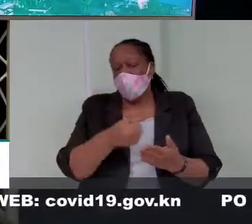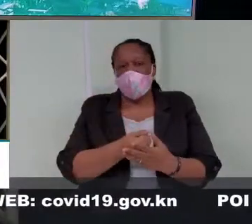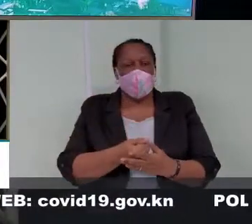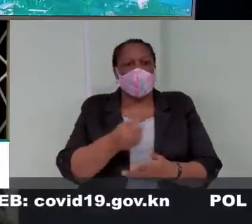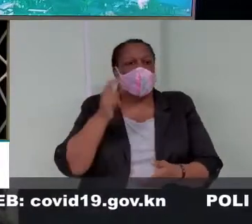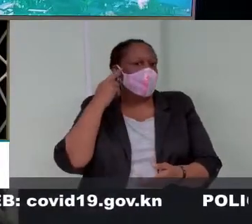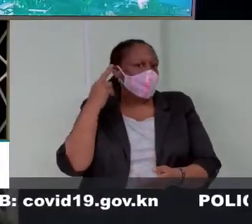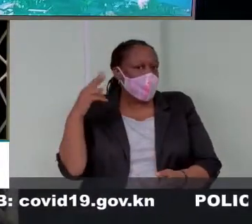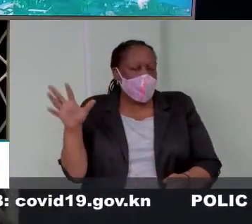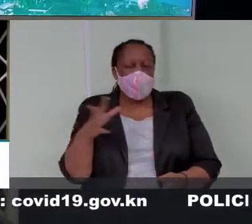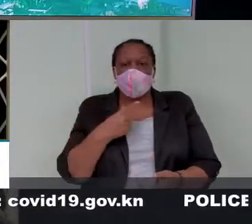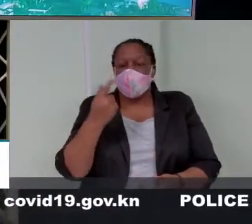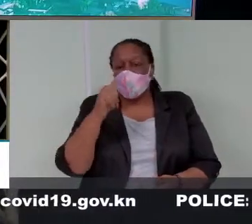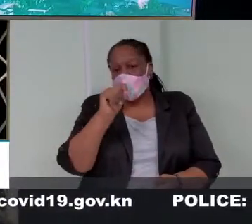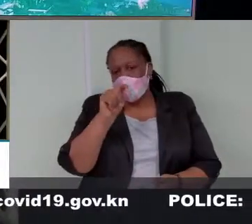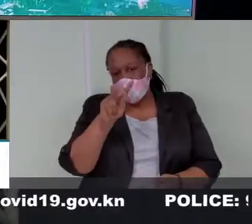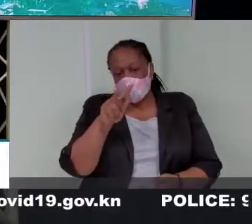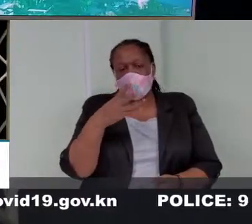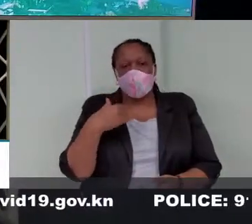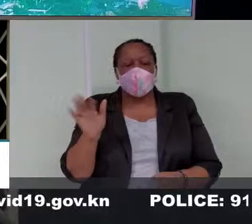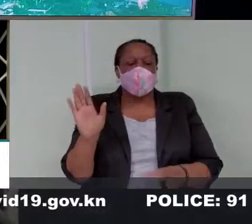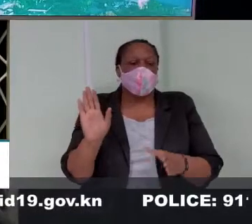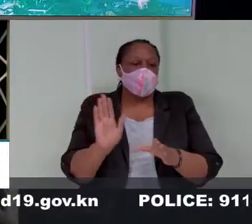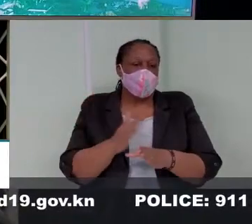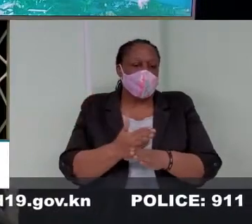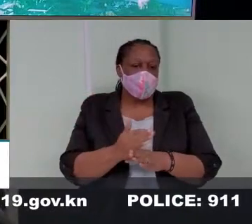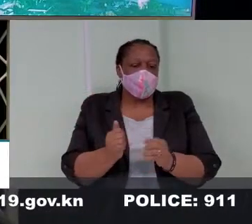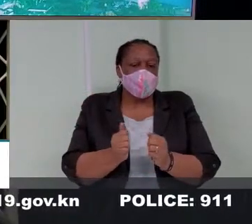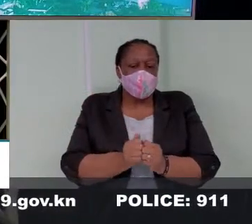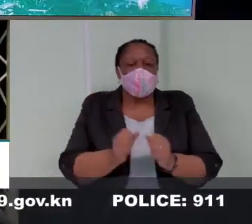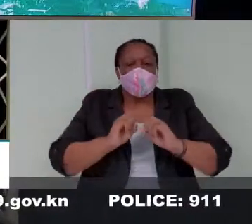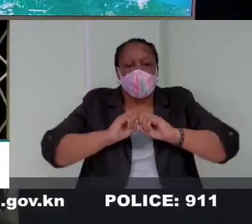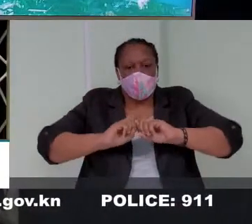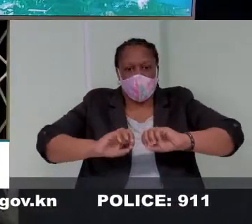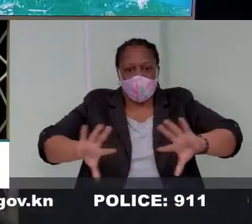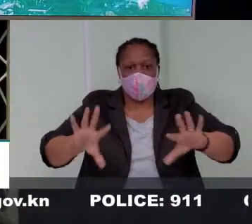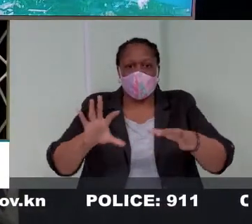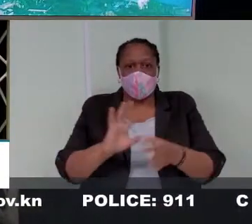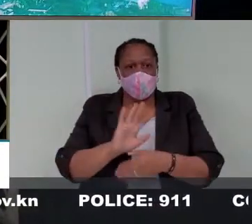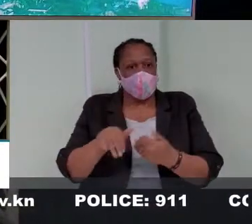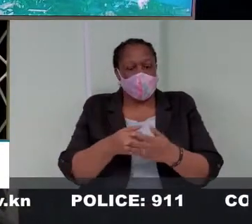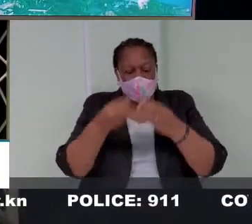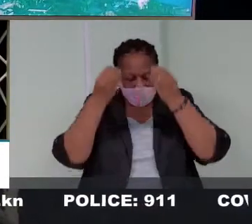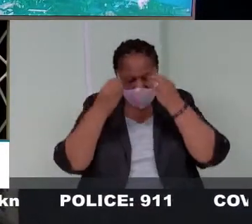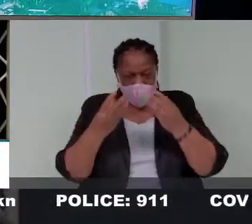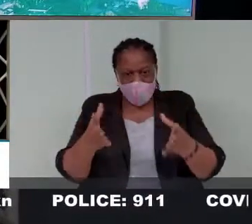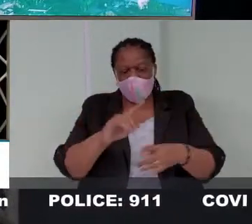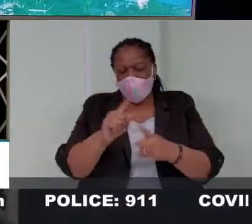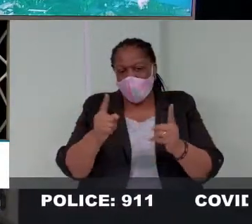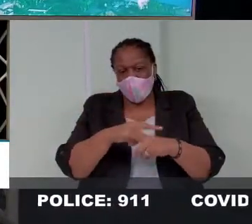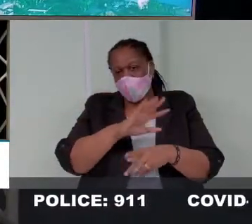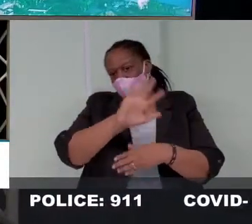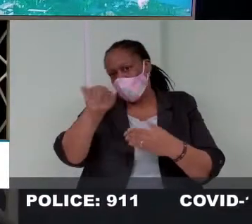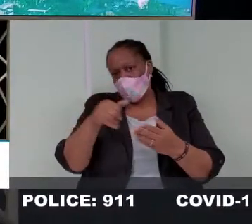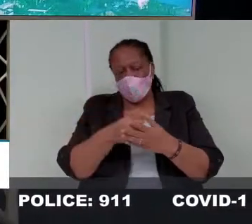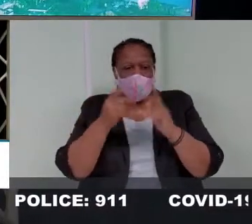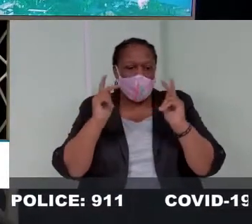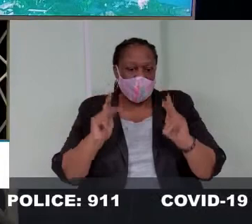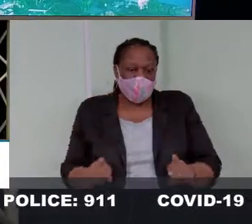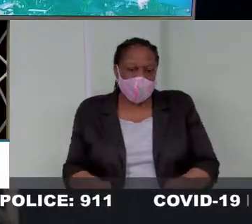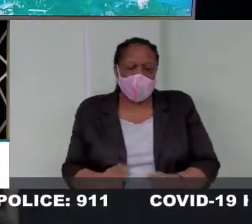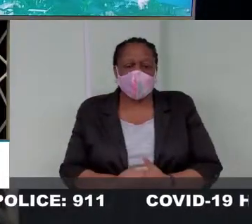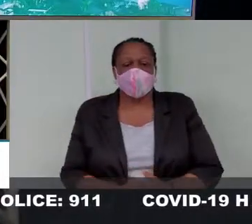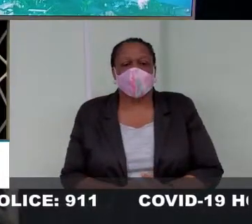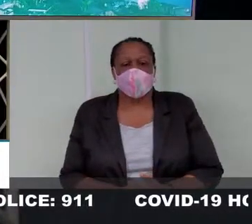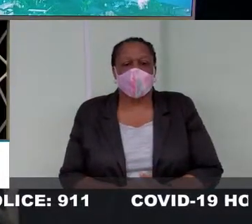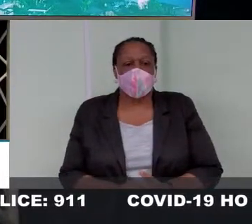with us in the work that we do here at the National Emergency Operations Center and the Health Emergency Operations